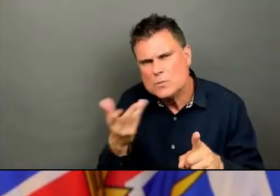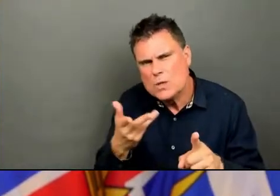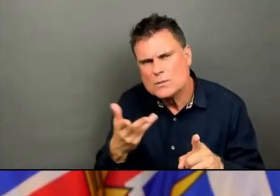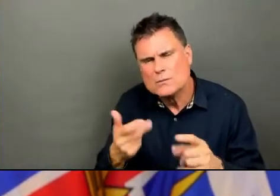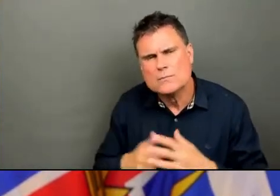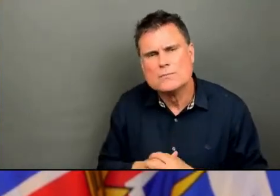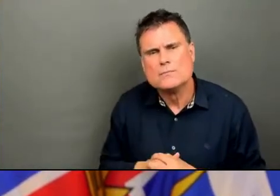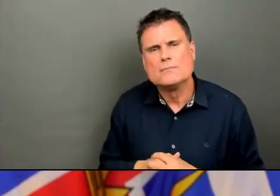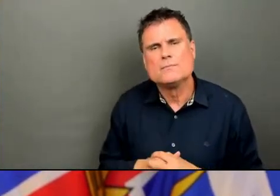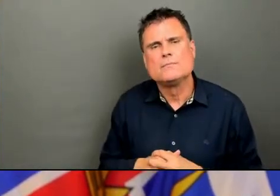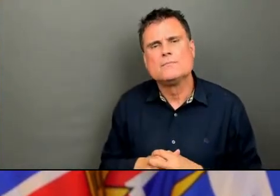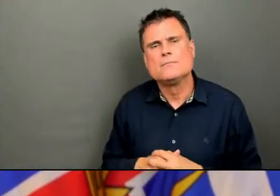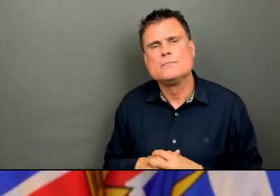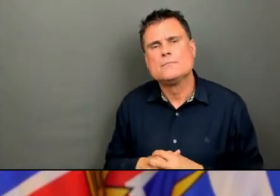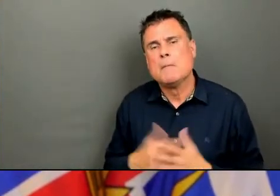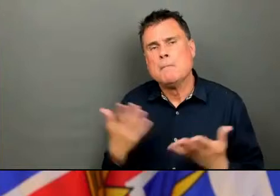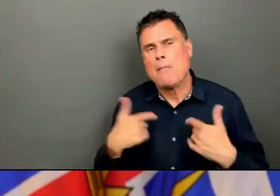answered.